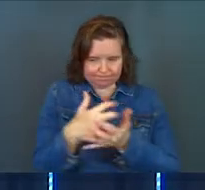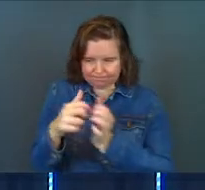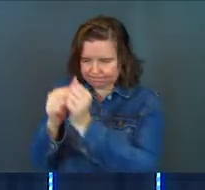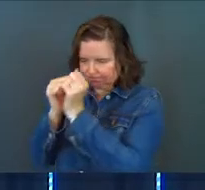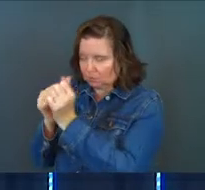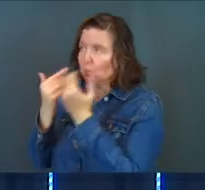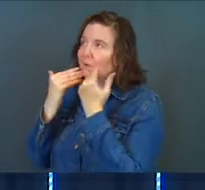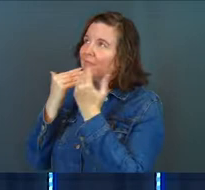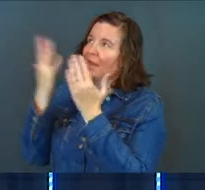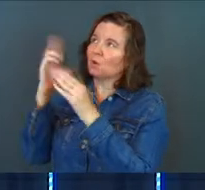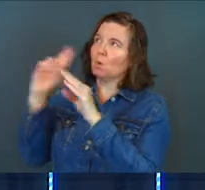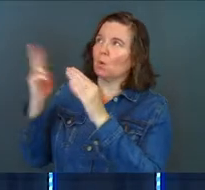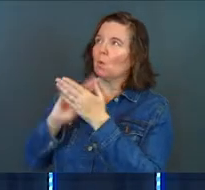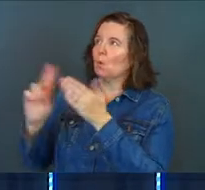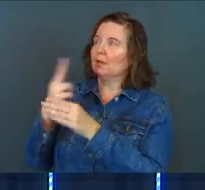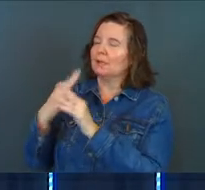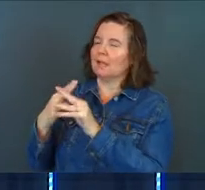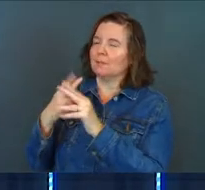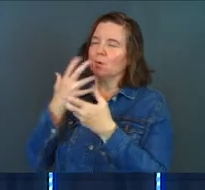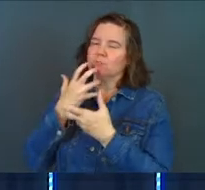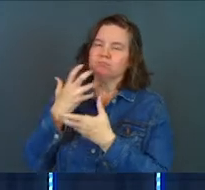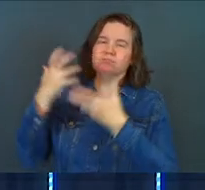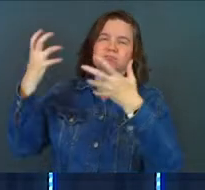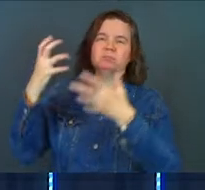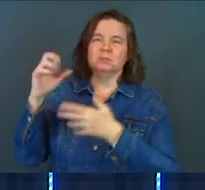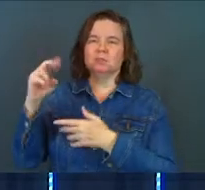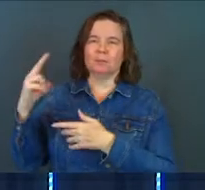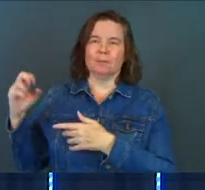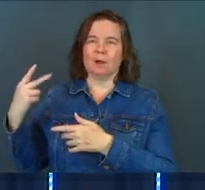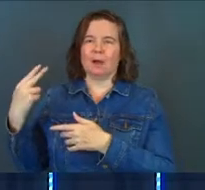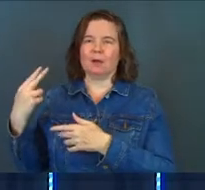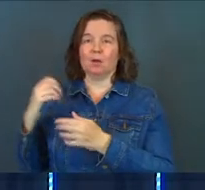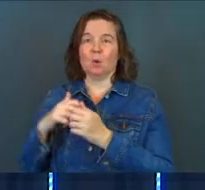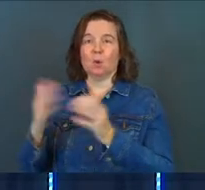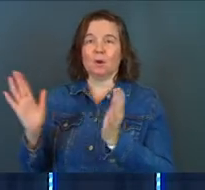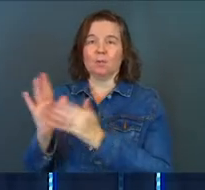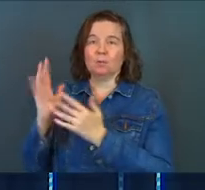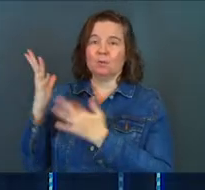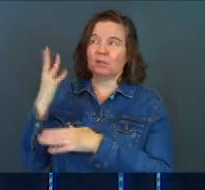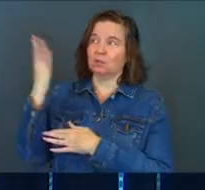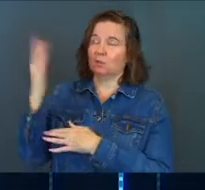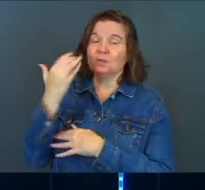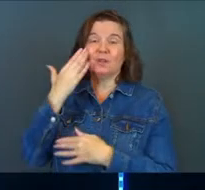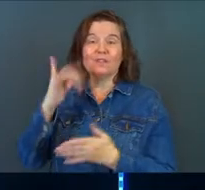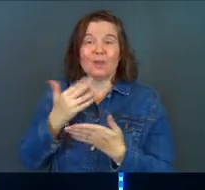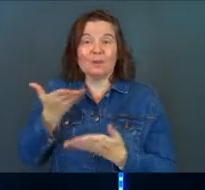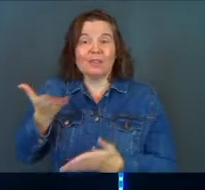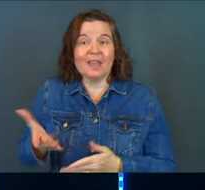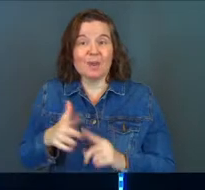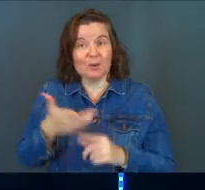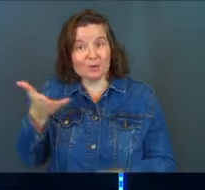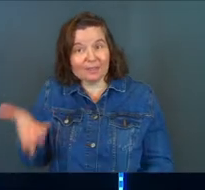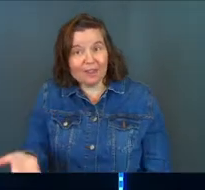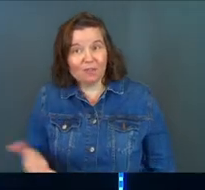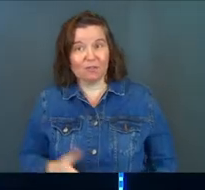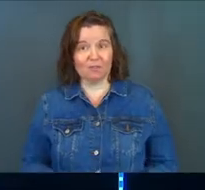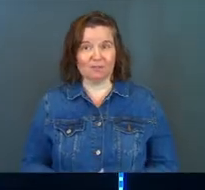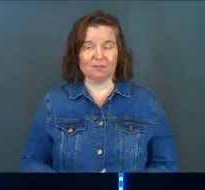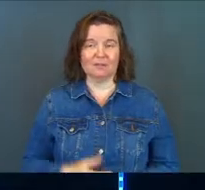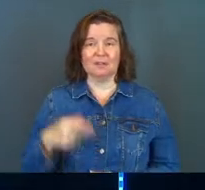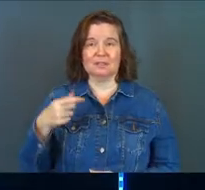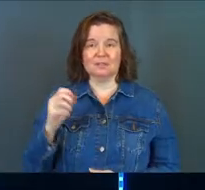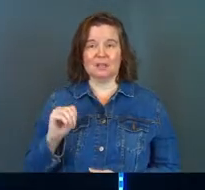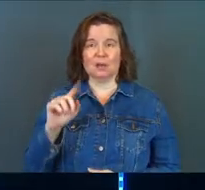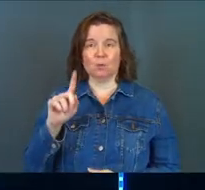your holy name and rejoice, or Shabbat, and praise you. So you didn't even know that was there, but it was there.